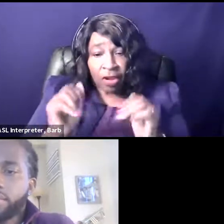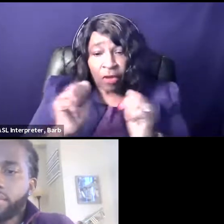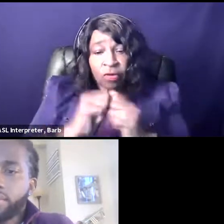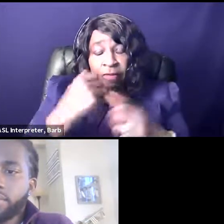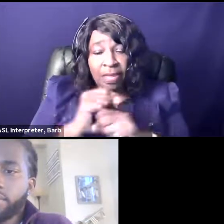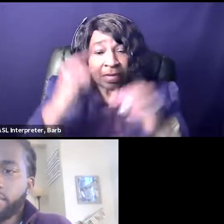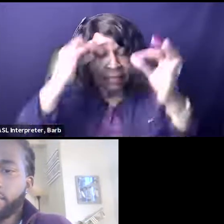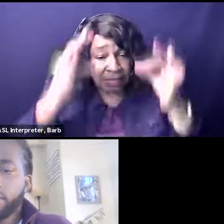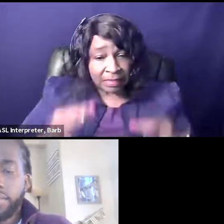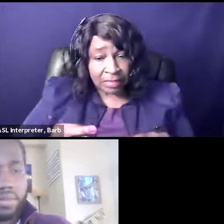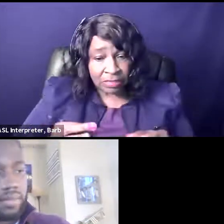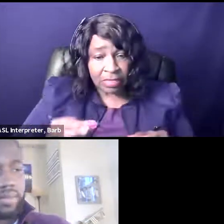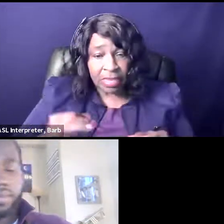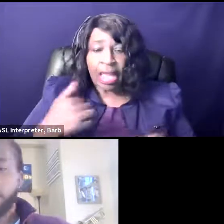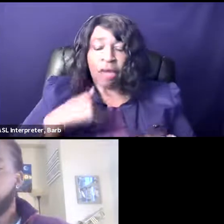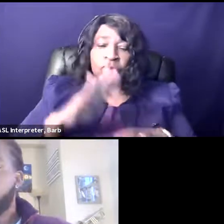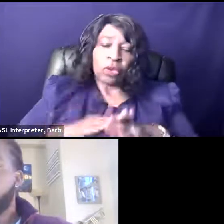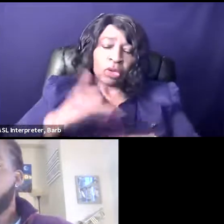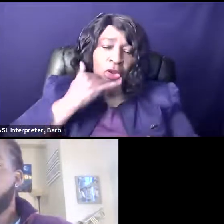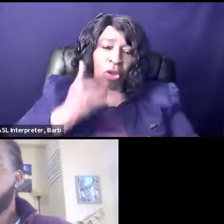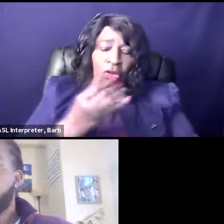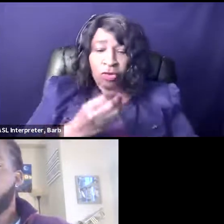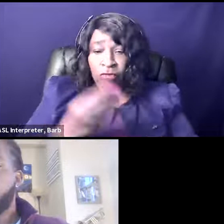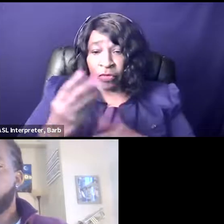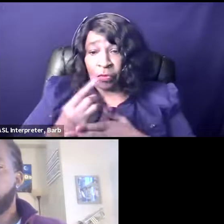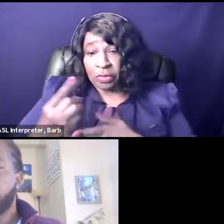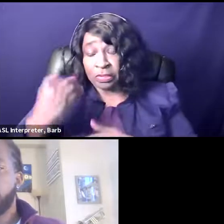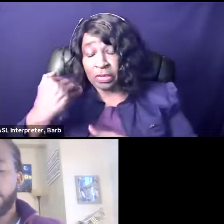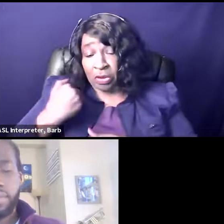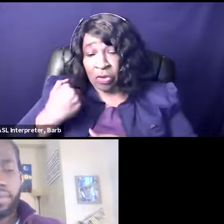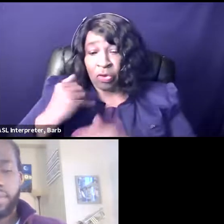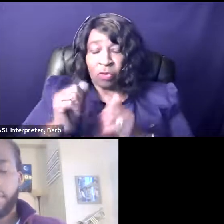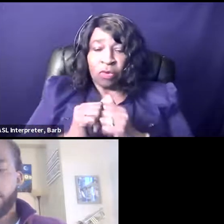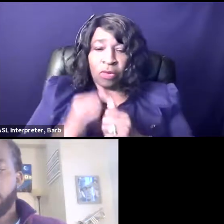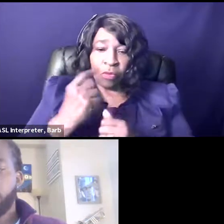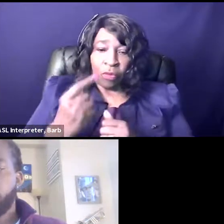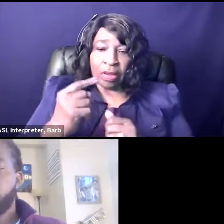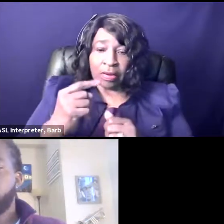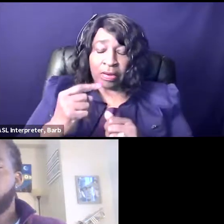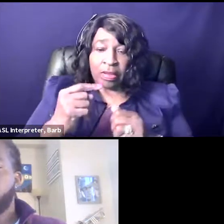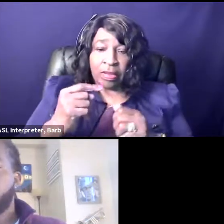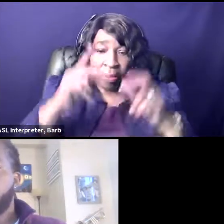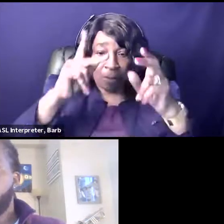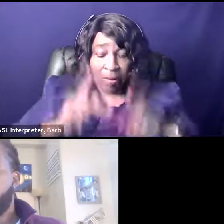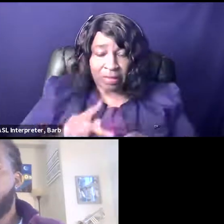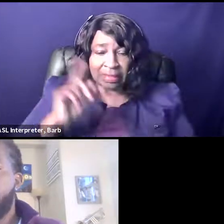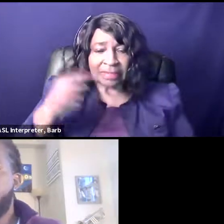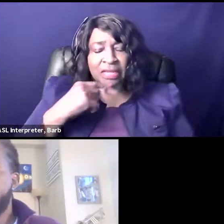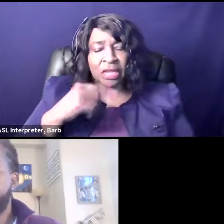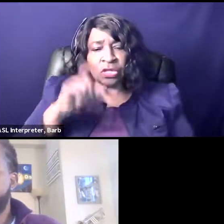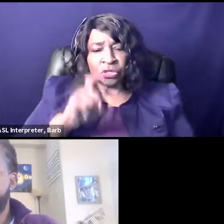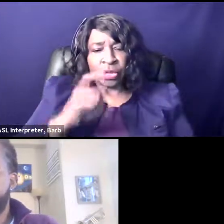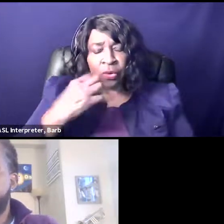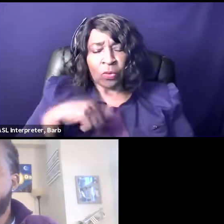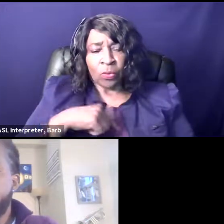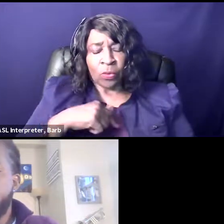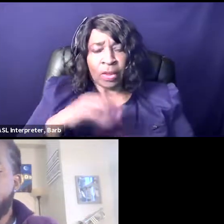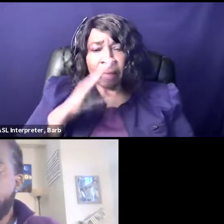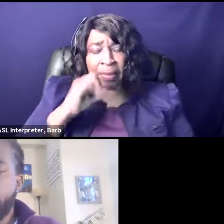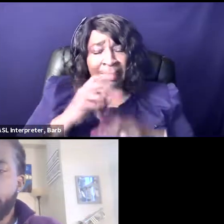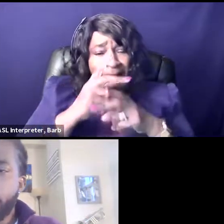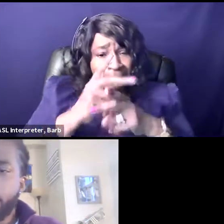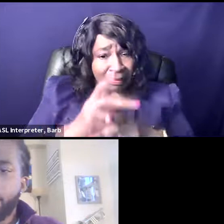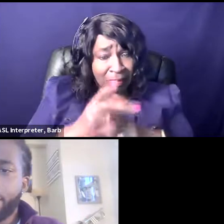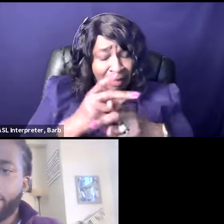a call a few weeks ago, and one of the viewers said, well, shouldn't we be partial now? And I was